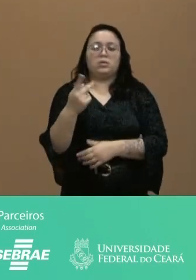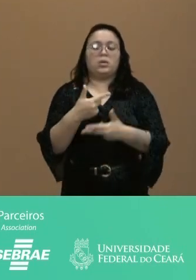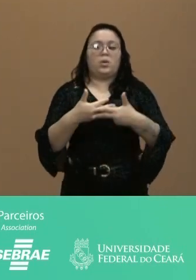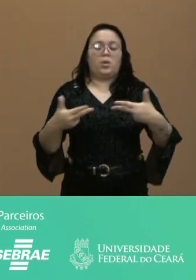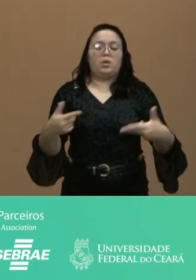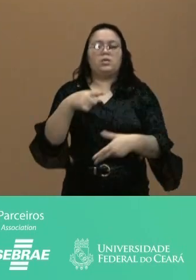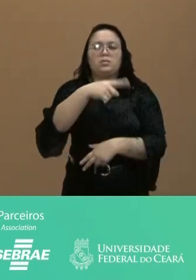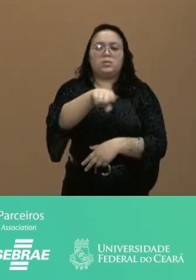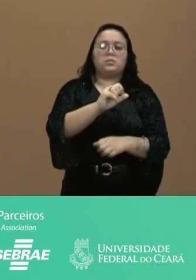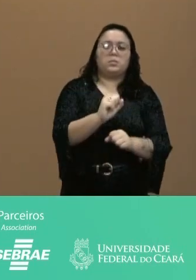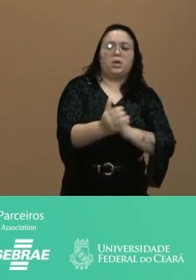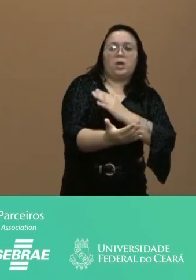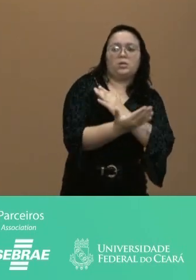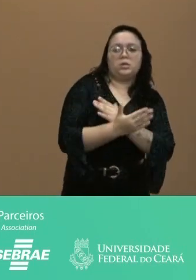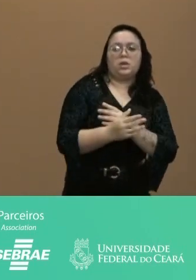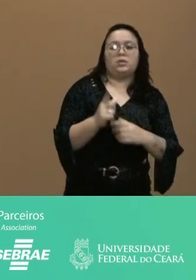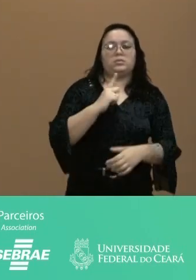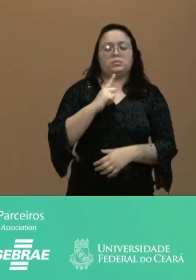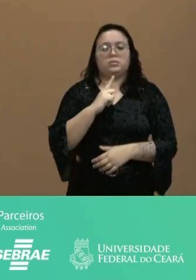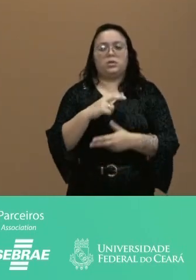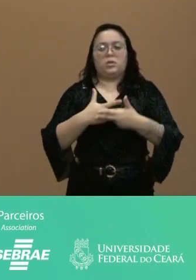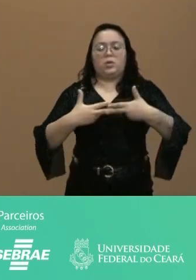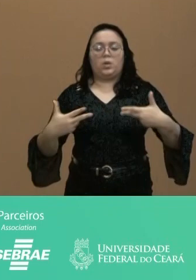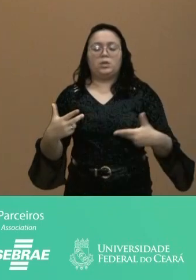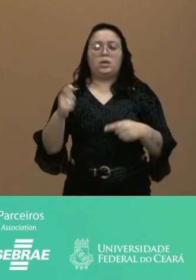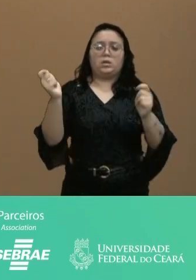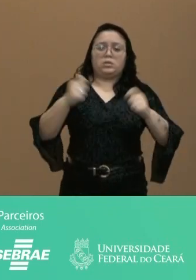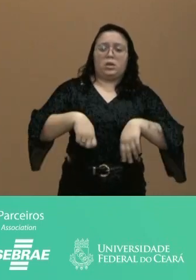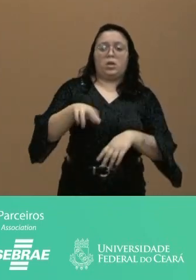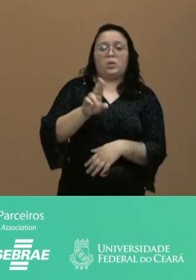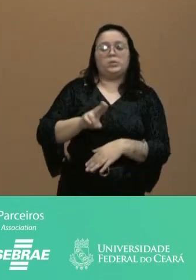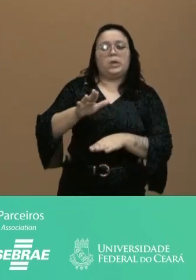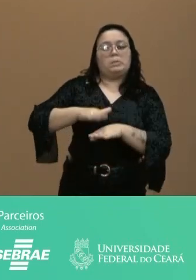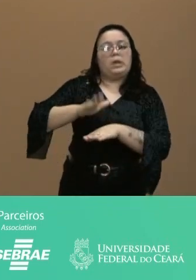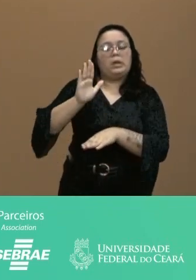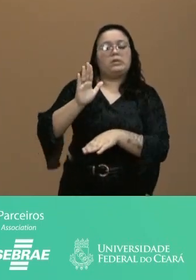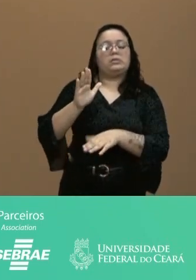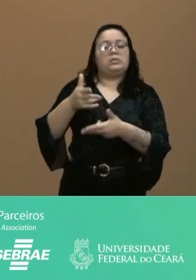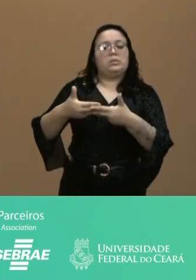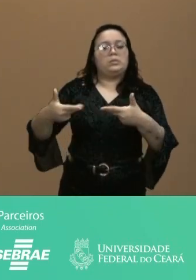And so I think it's up to us to use this more and more.